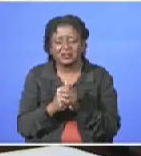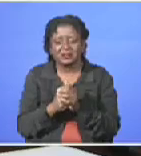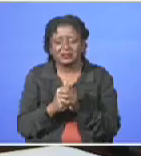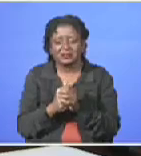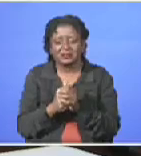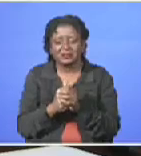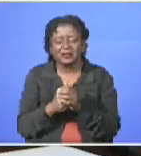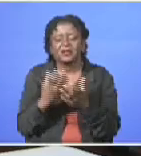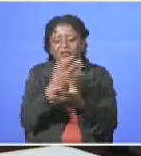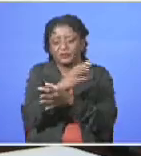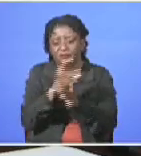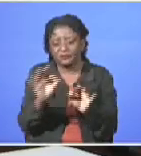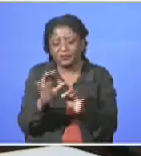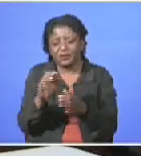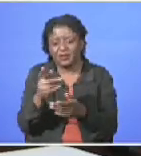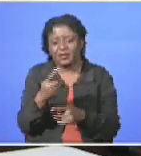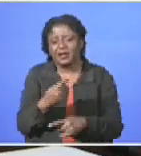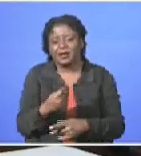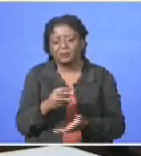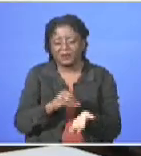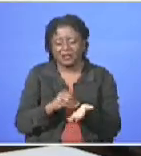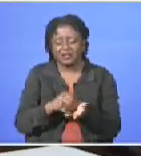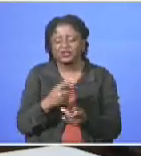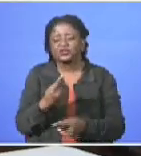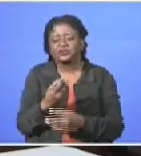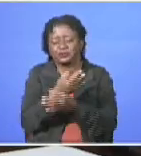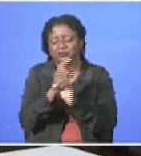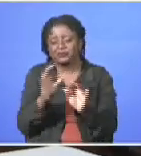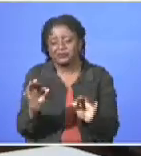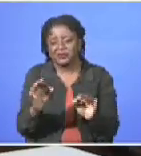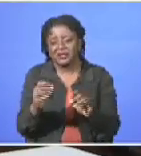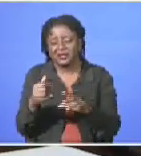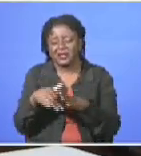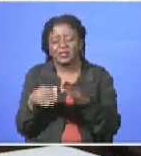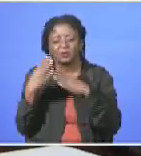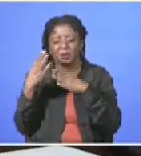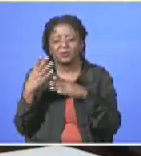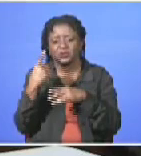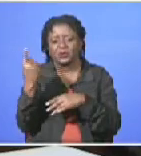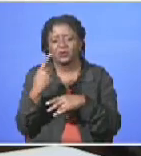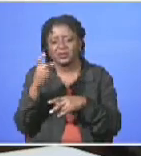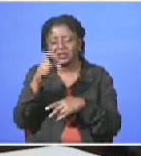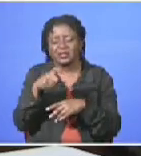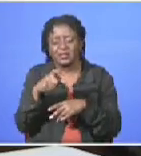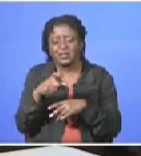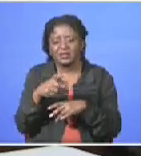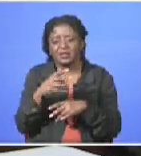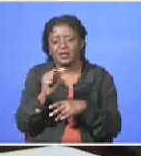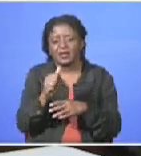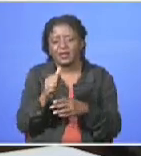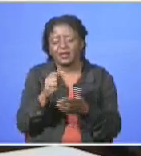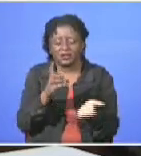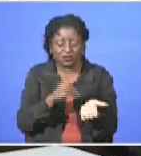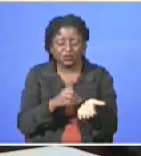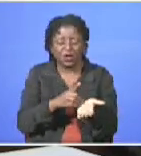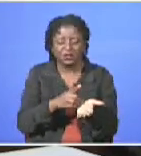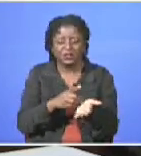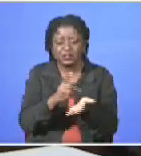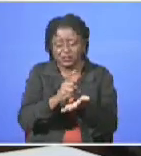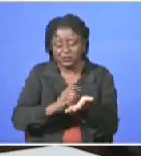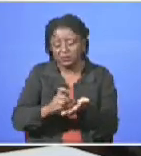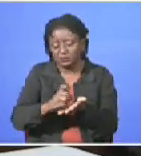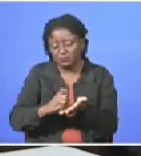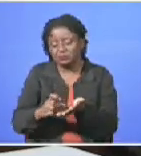is completely free of cost to the client here in the Bahamas. The only thing you need is a valid prescription. And your prescription can